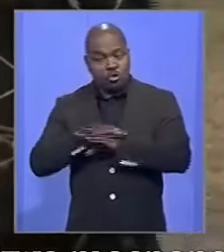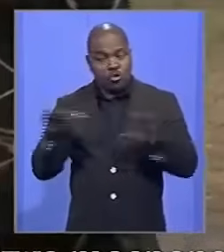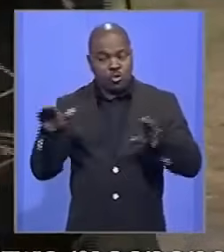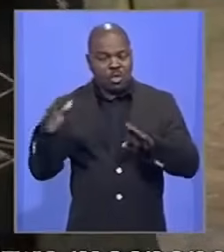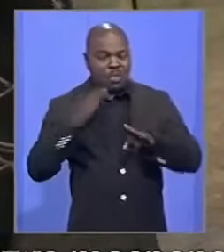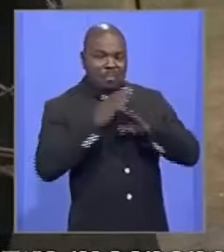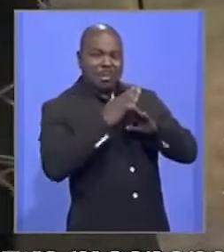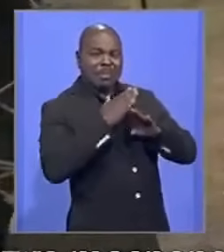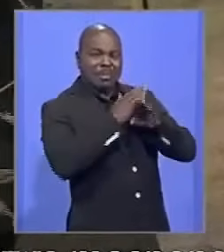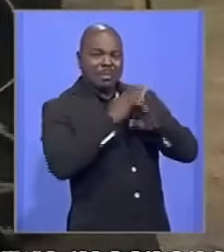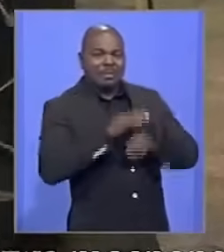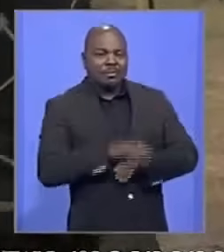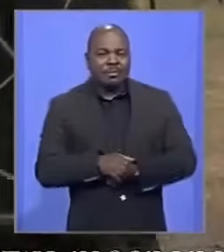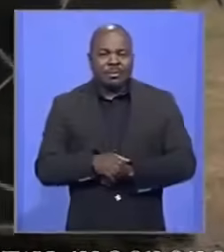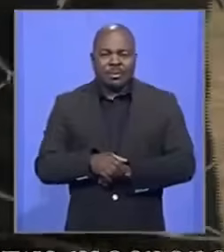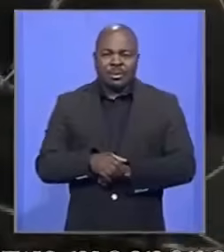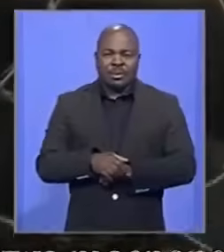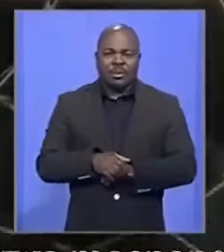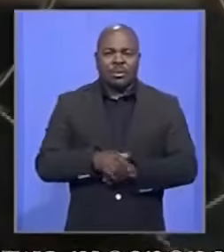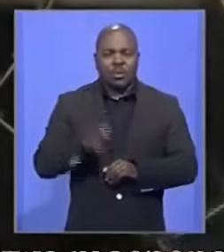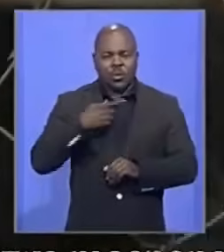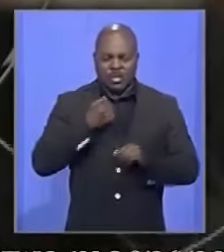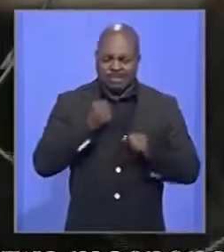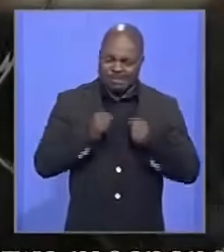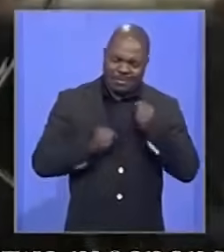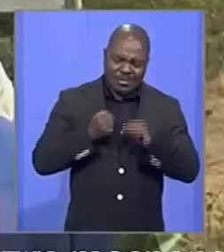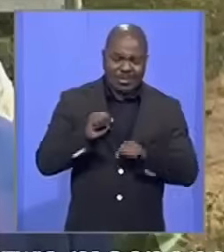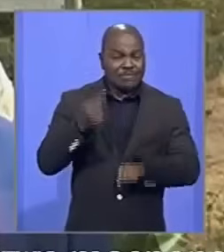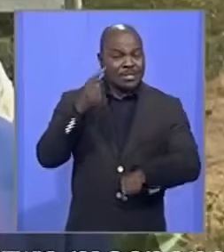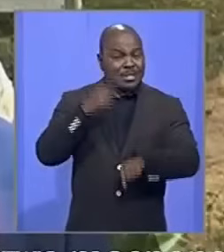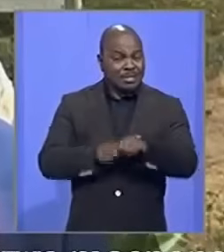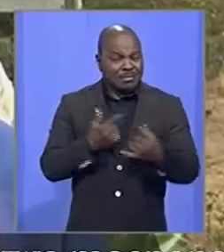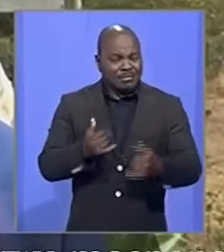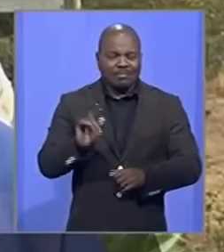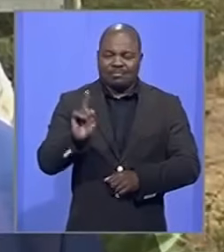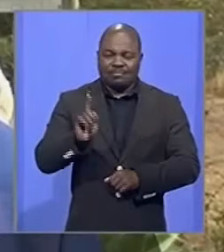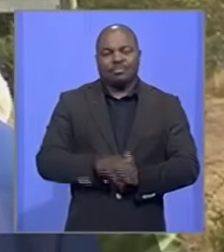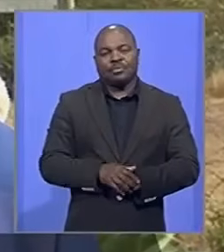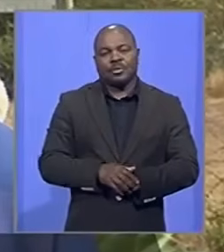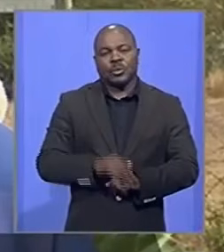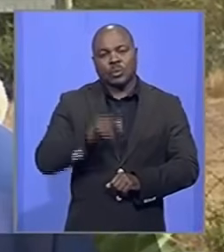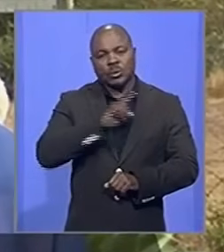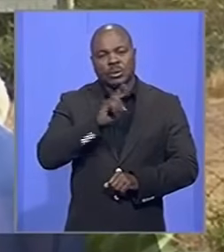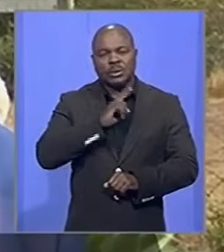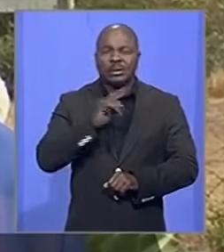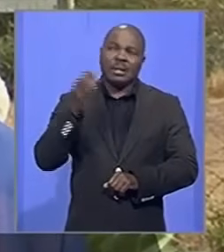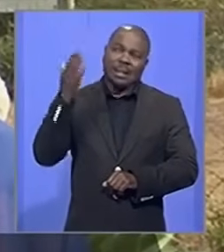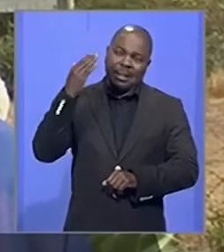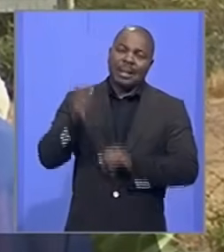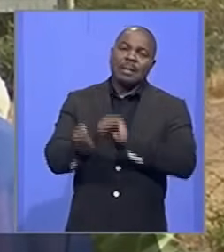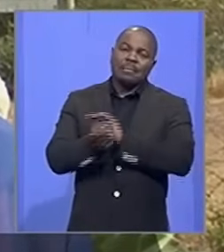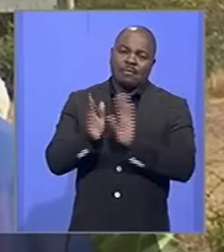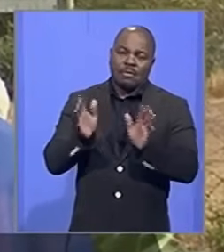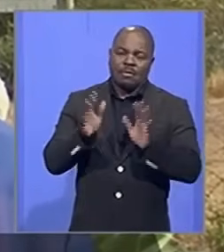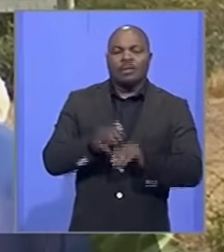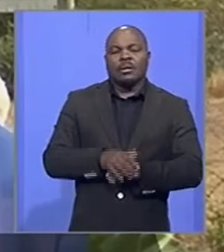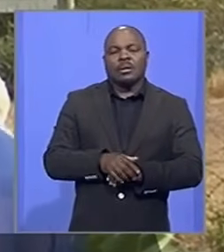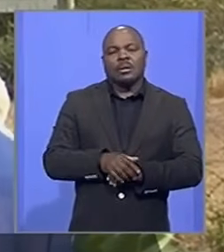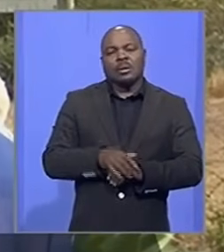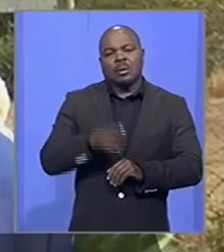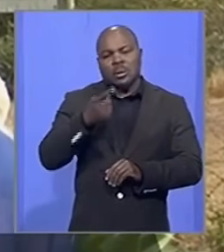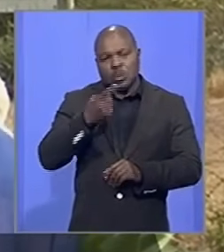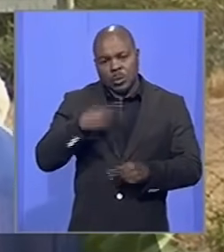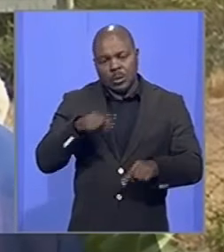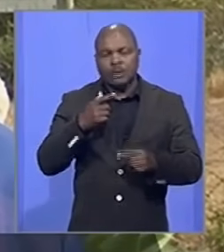jalo. We are frustrated, and it's not for the first time. There's one time whereby we finally made